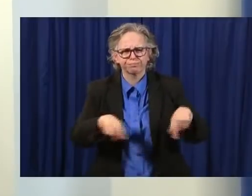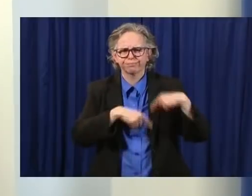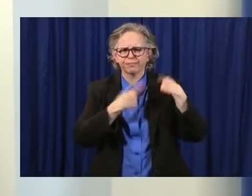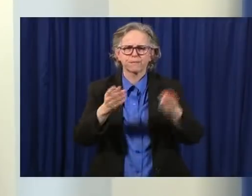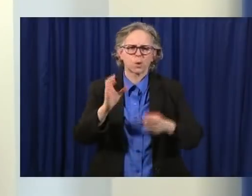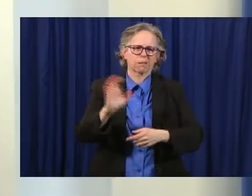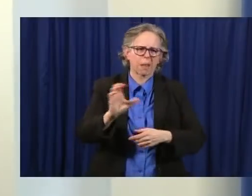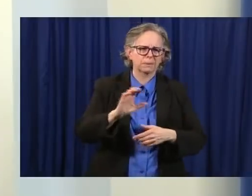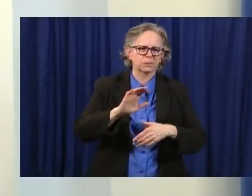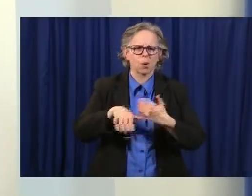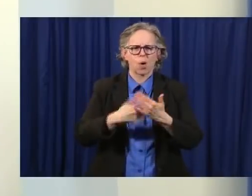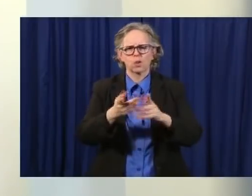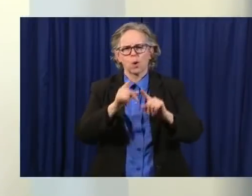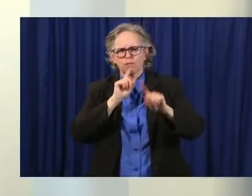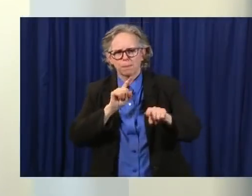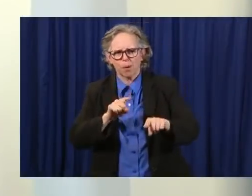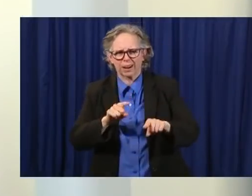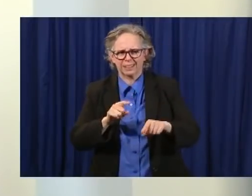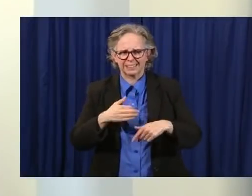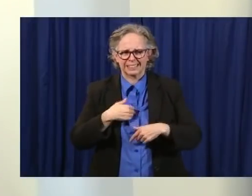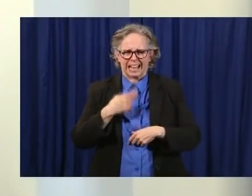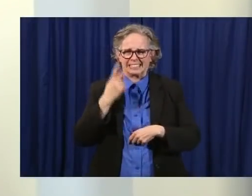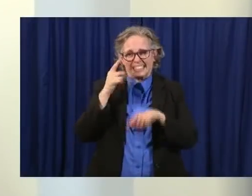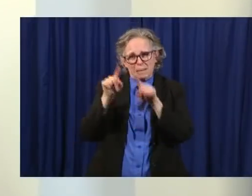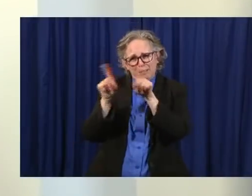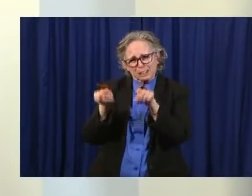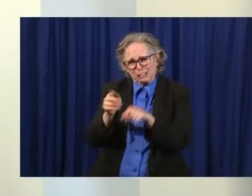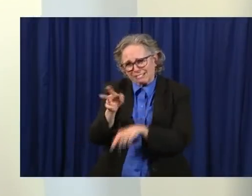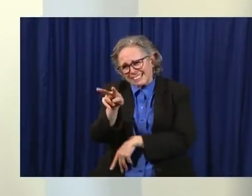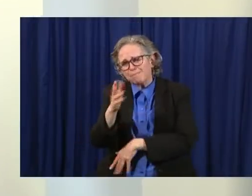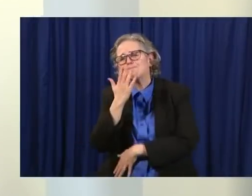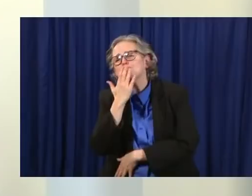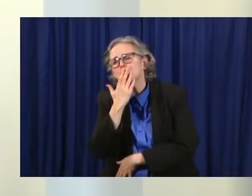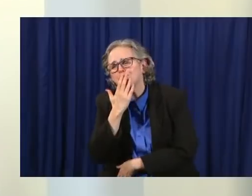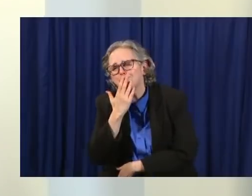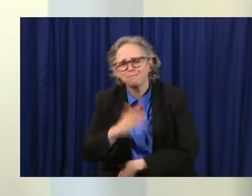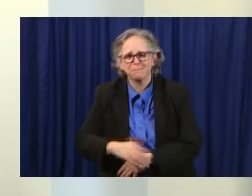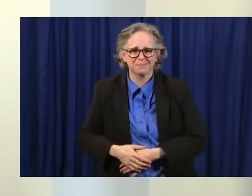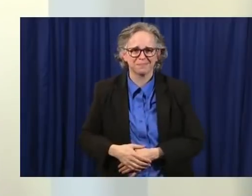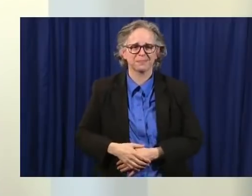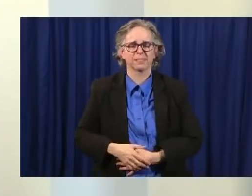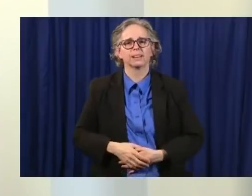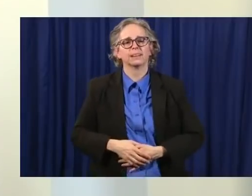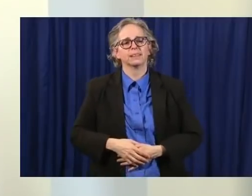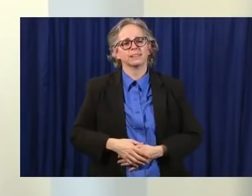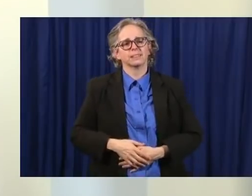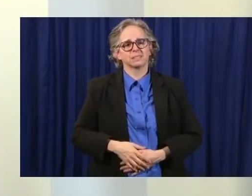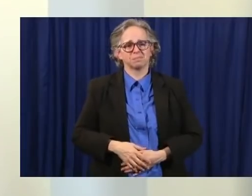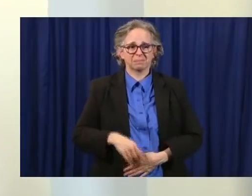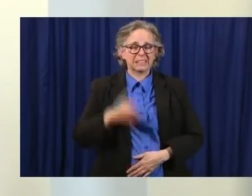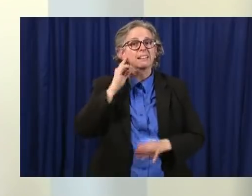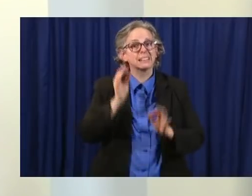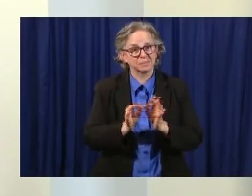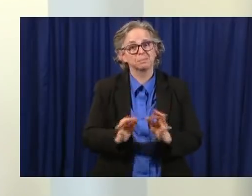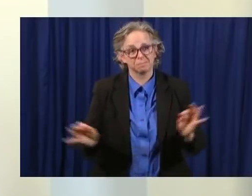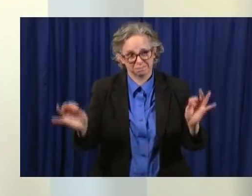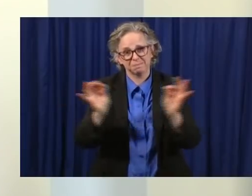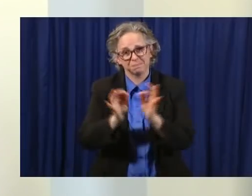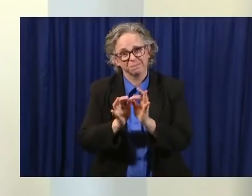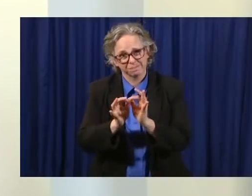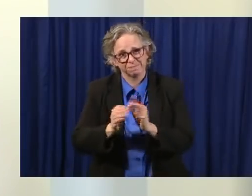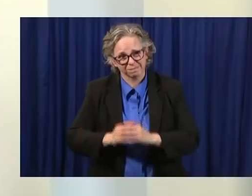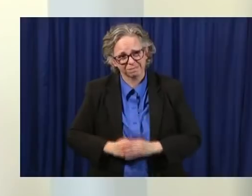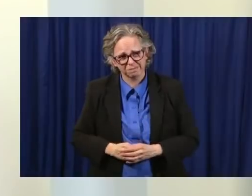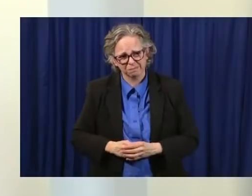reporting. I'm looking at him on the screen here. I think it's really important that we are slowly returning